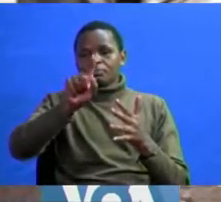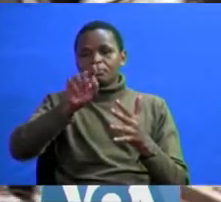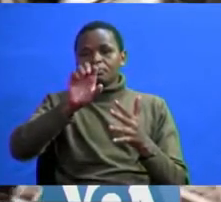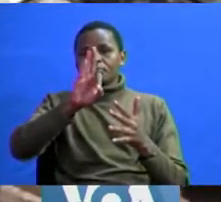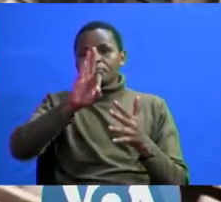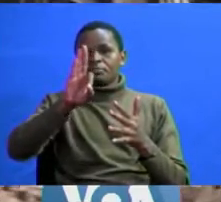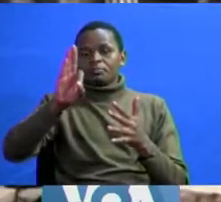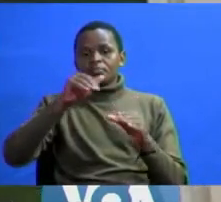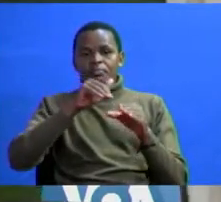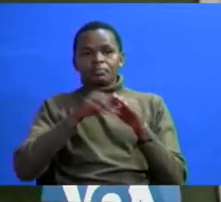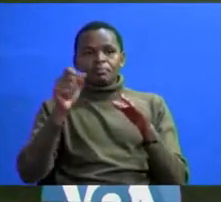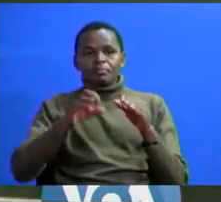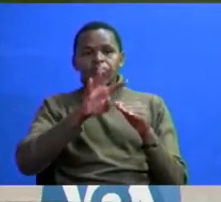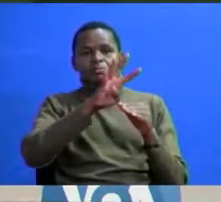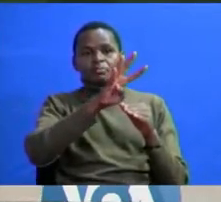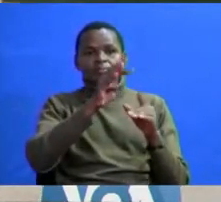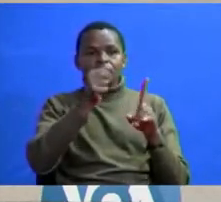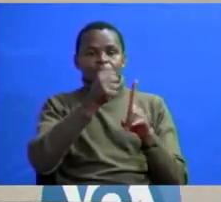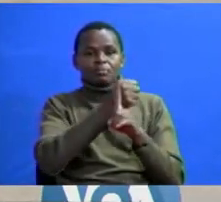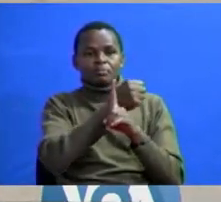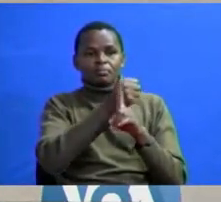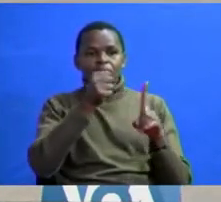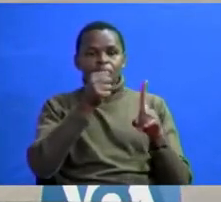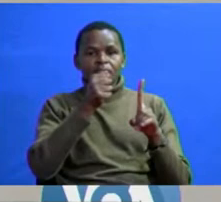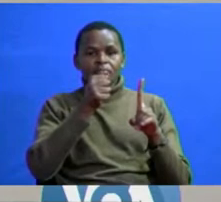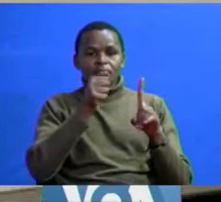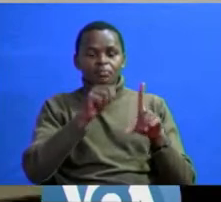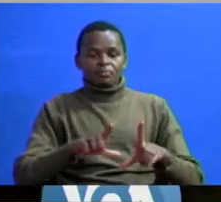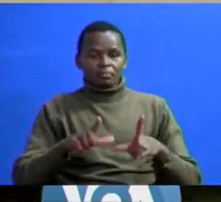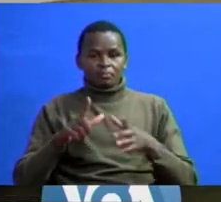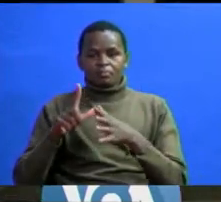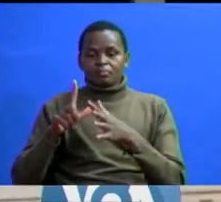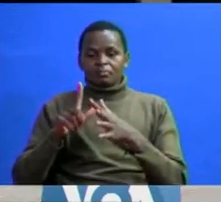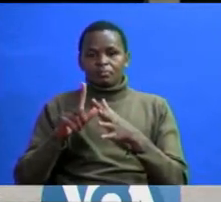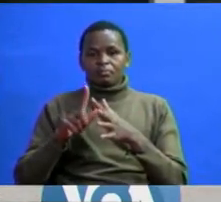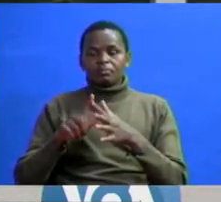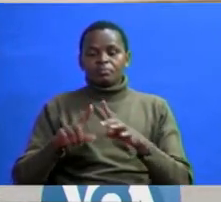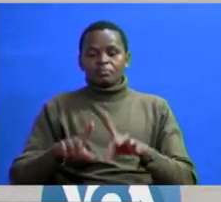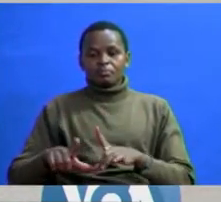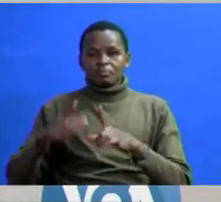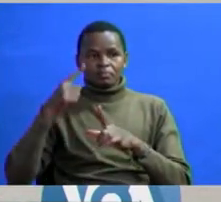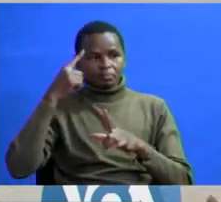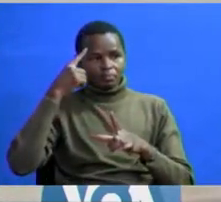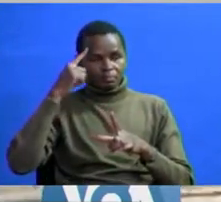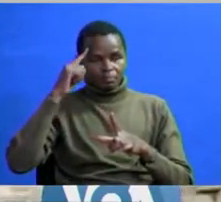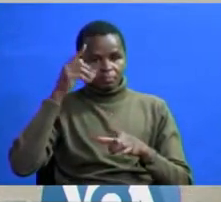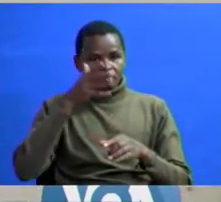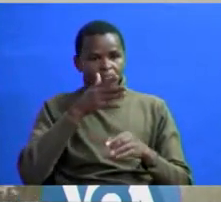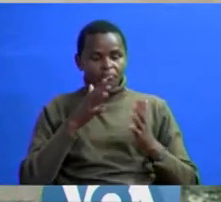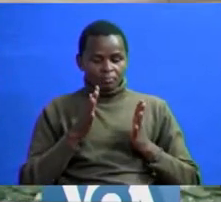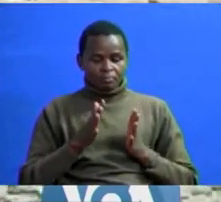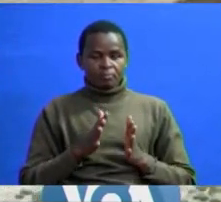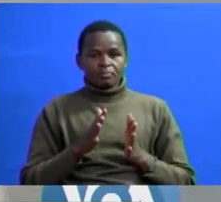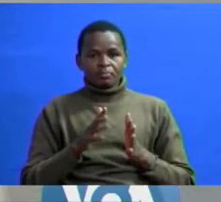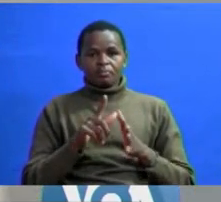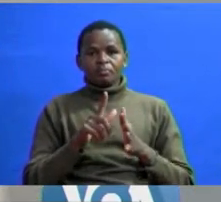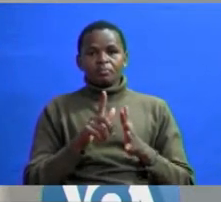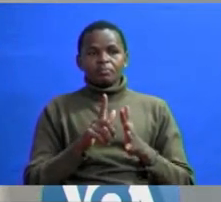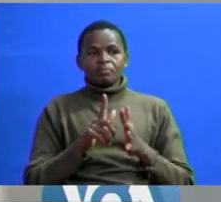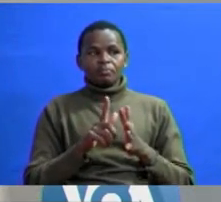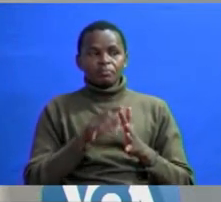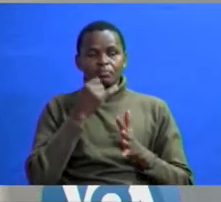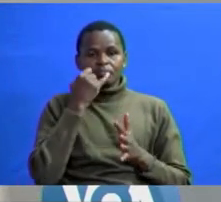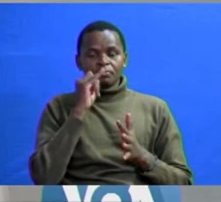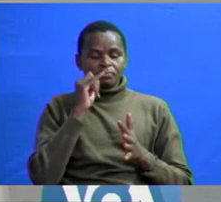been killed in April in the fighting. It says the looting will have life-ending consequences for the Sudanese people. Amir Eltom is